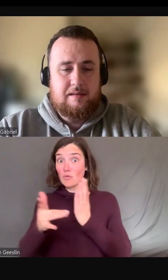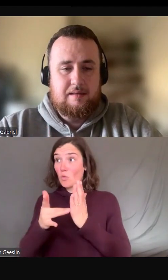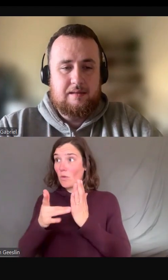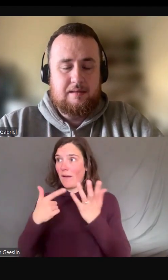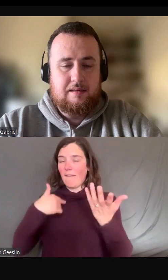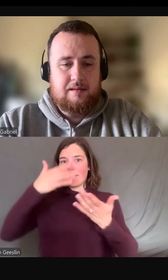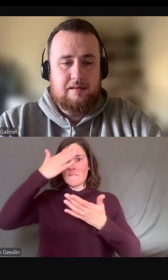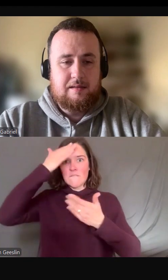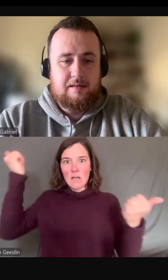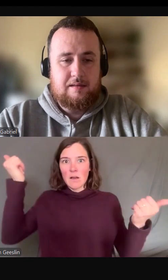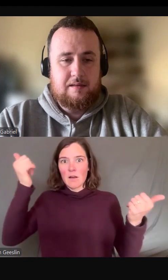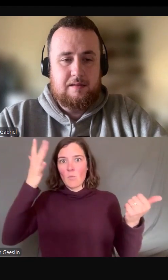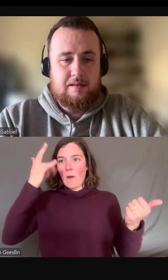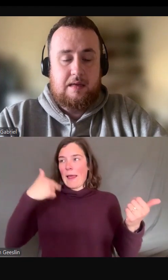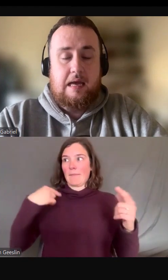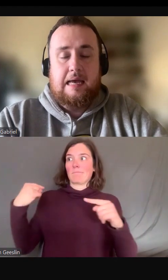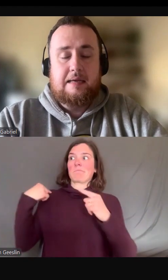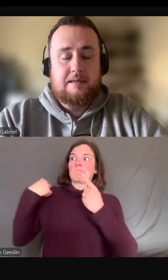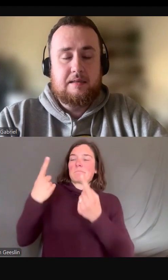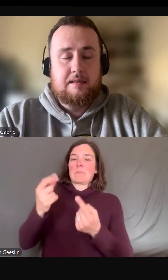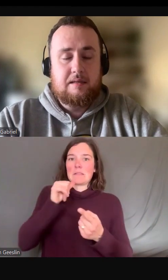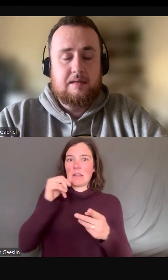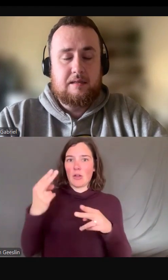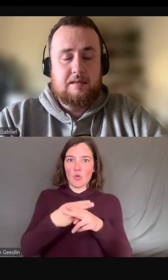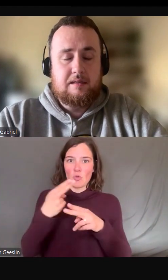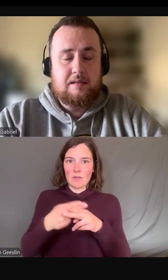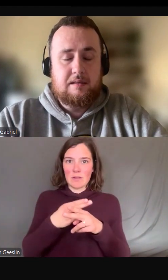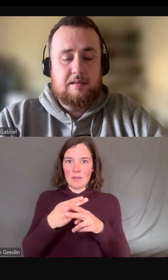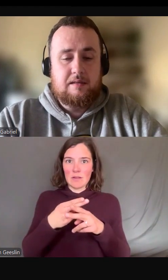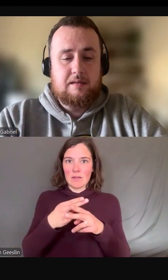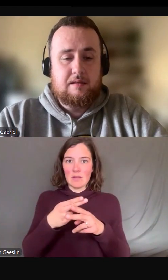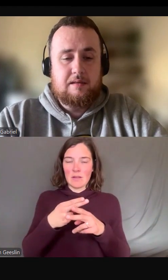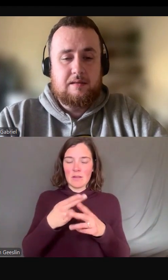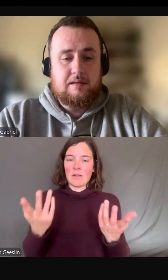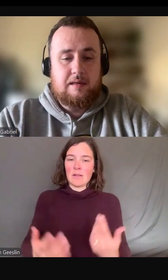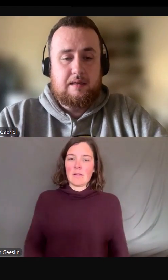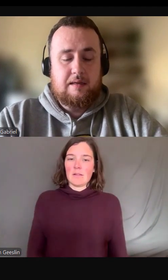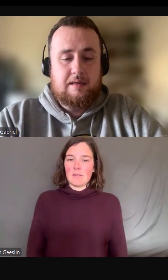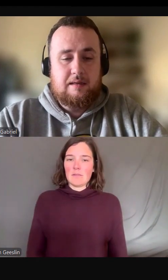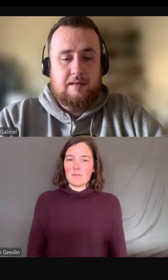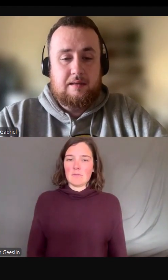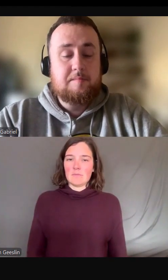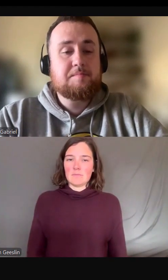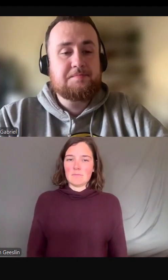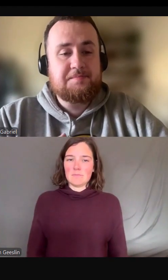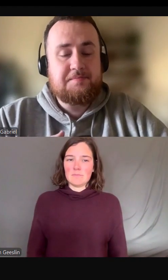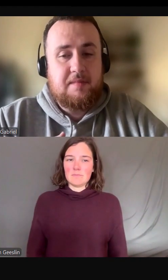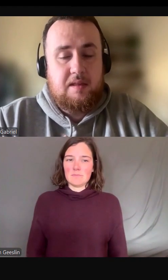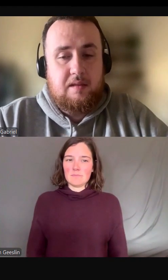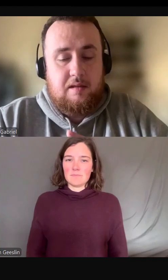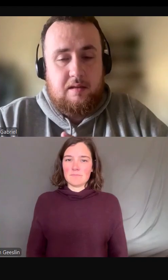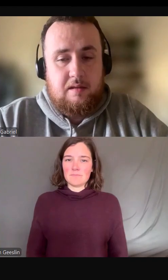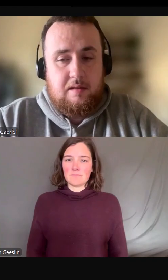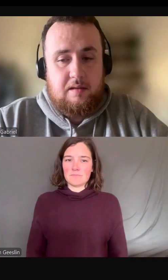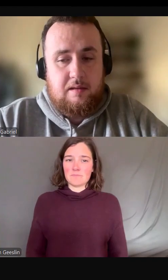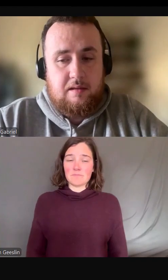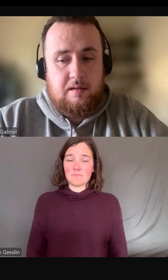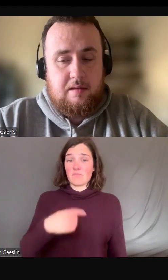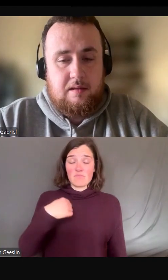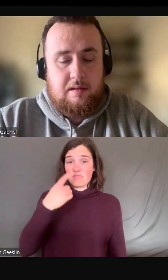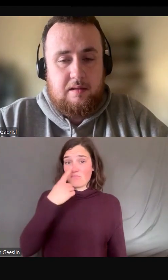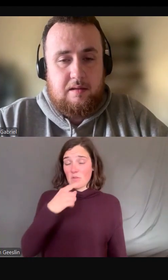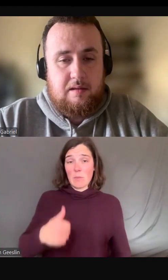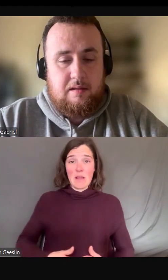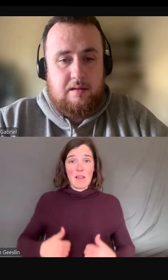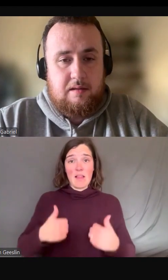I'm on to something else. So, trying something. So yeah, if I can get somebody set up, and I would go to the live chat, I need to do